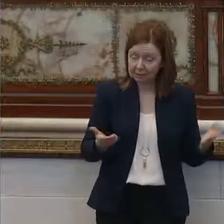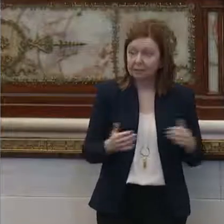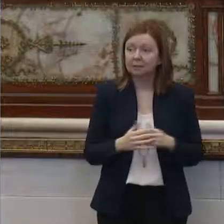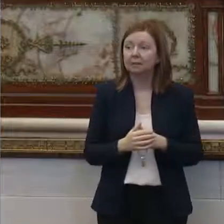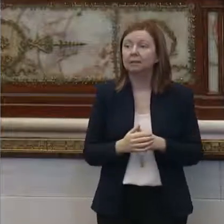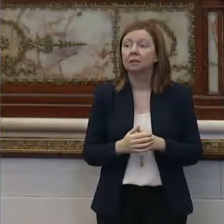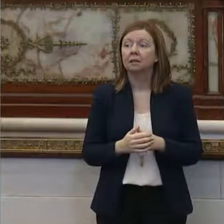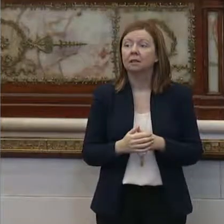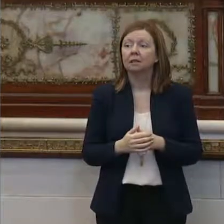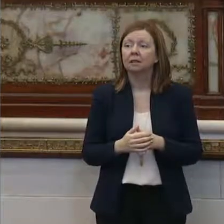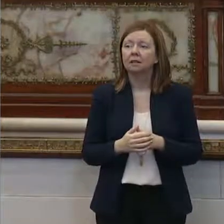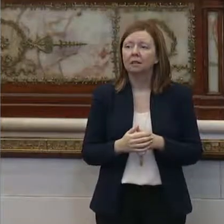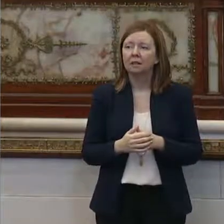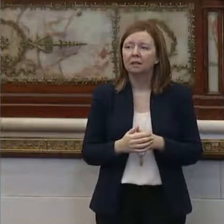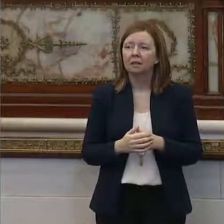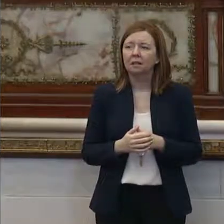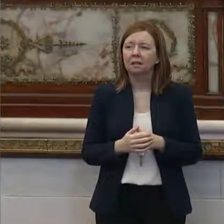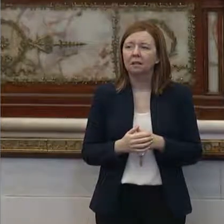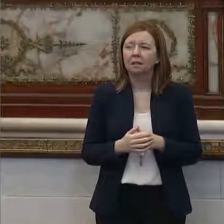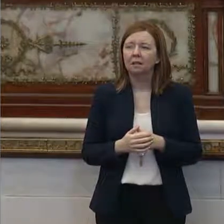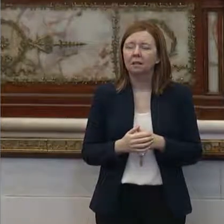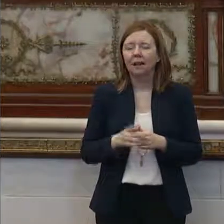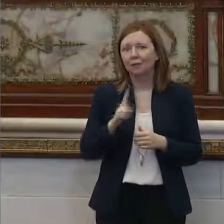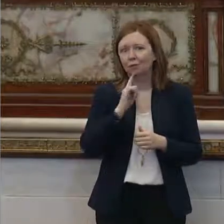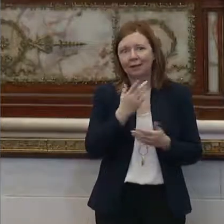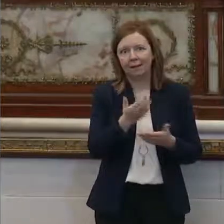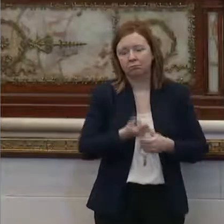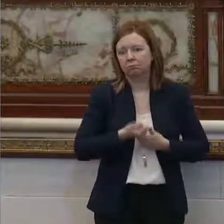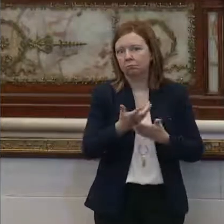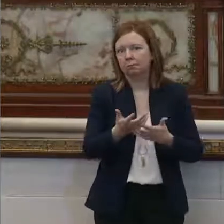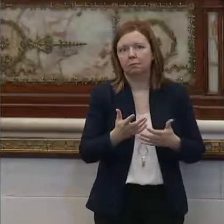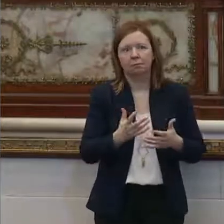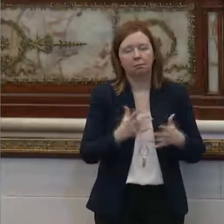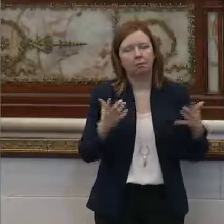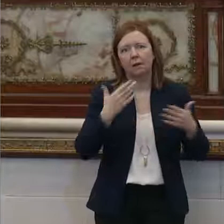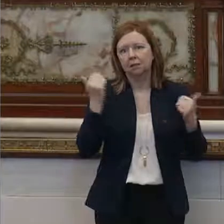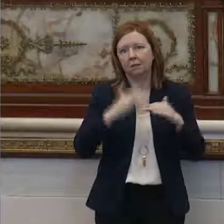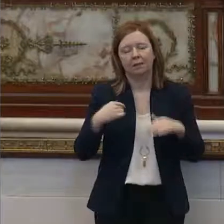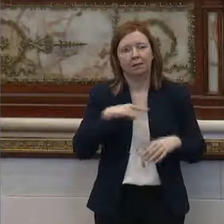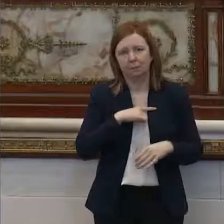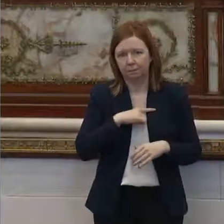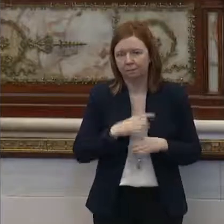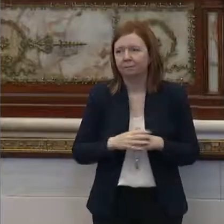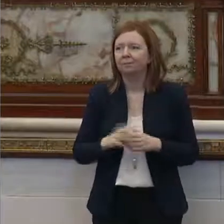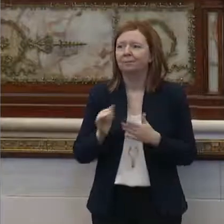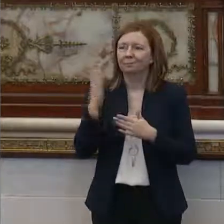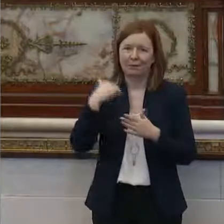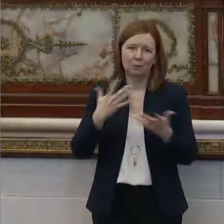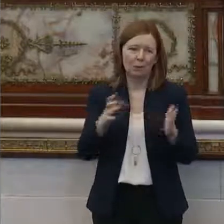And there's words speak volumes, and they're much better spokespeople than I am. That's why